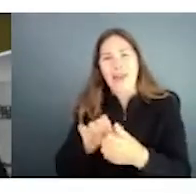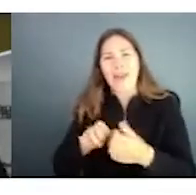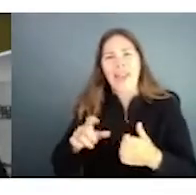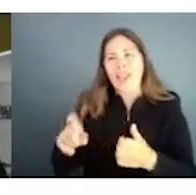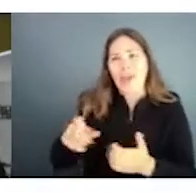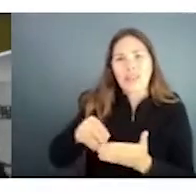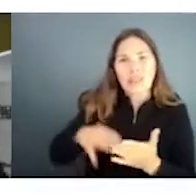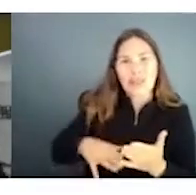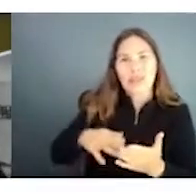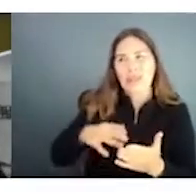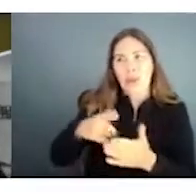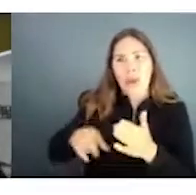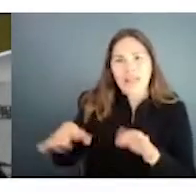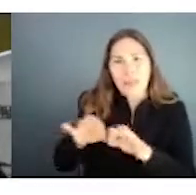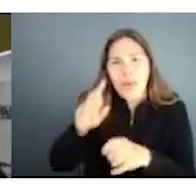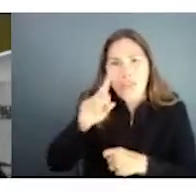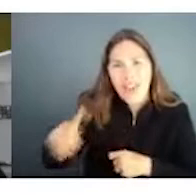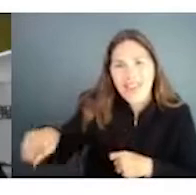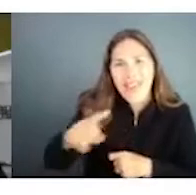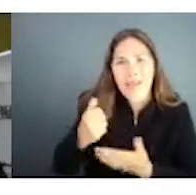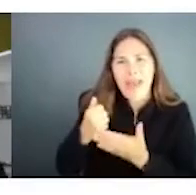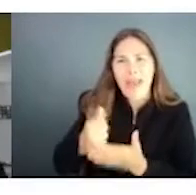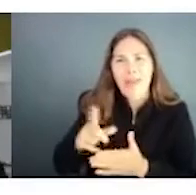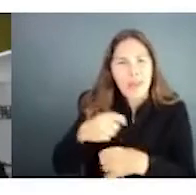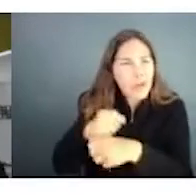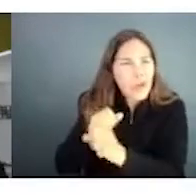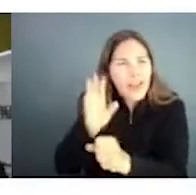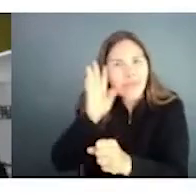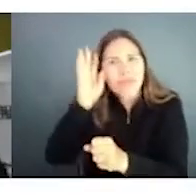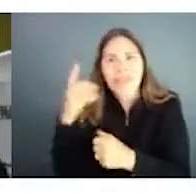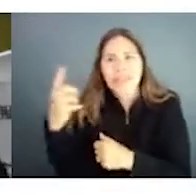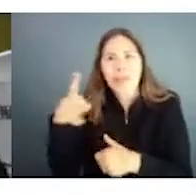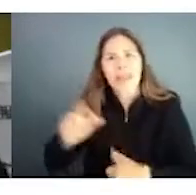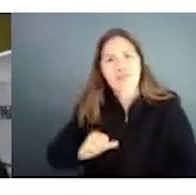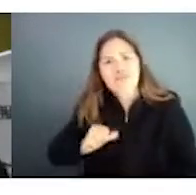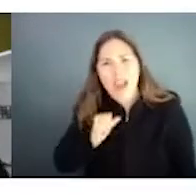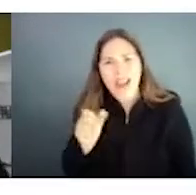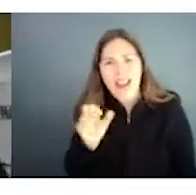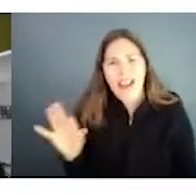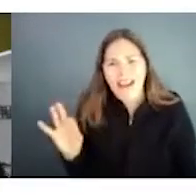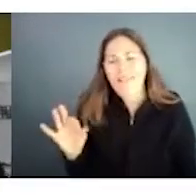to them, to help them create something that they're proud of. And